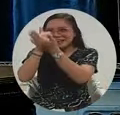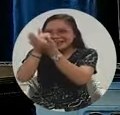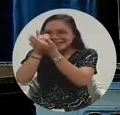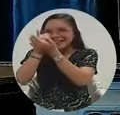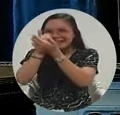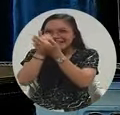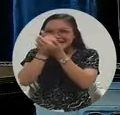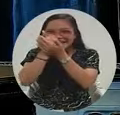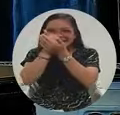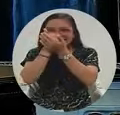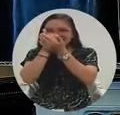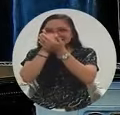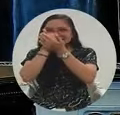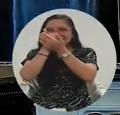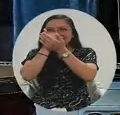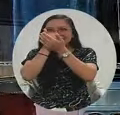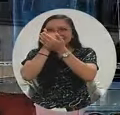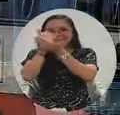Ingon ang maestra, Tekyo,